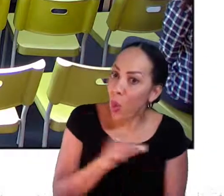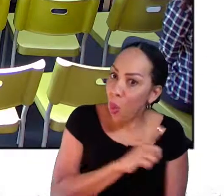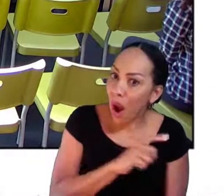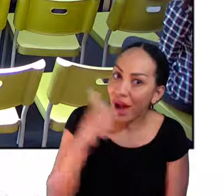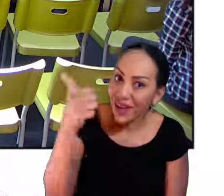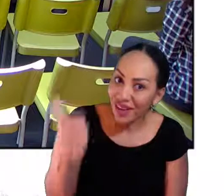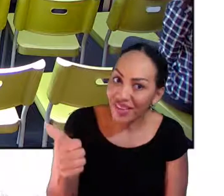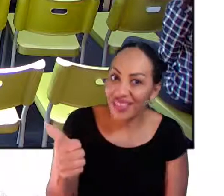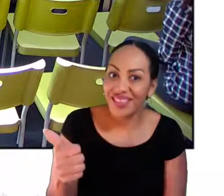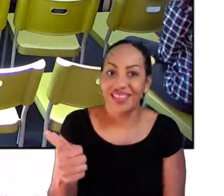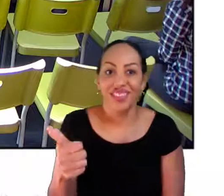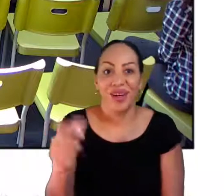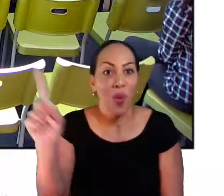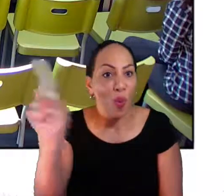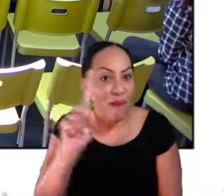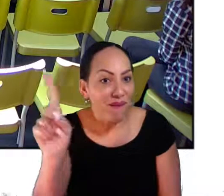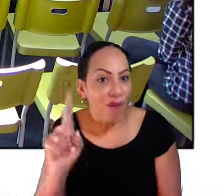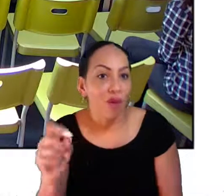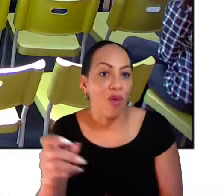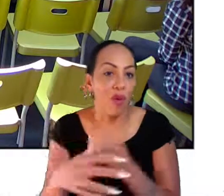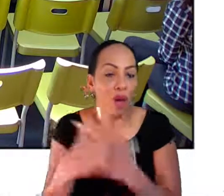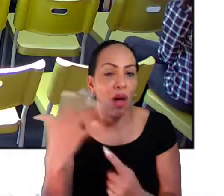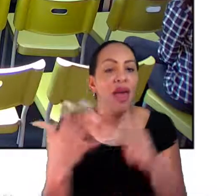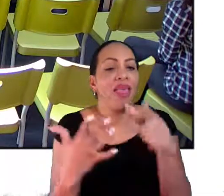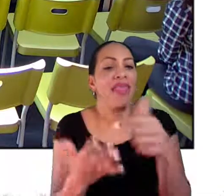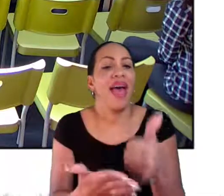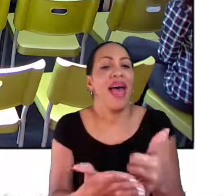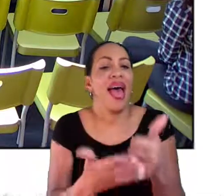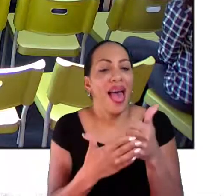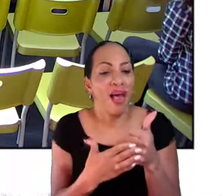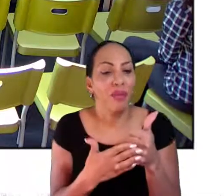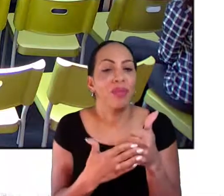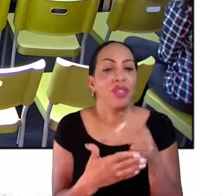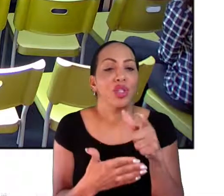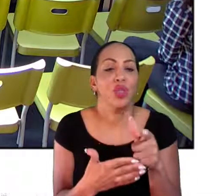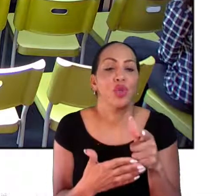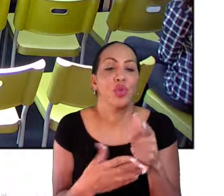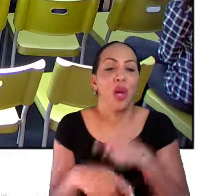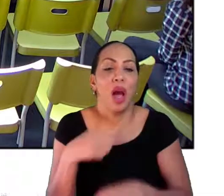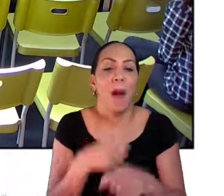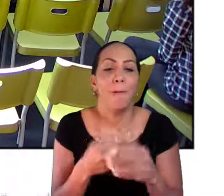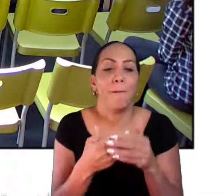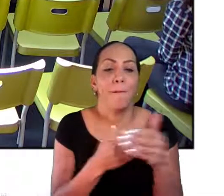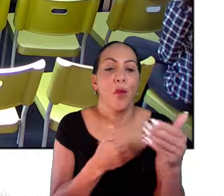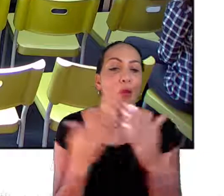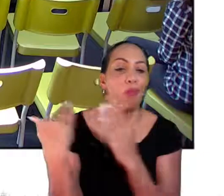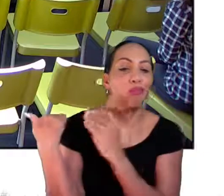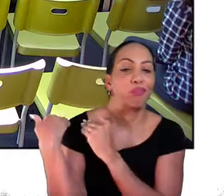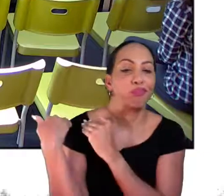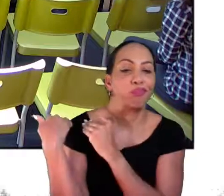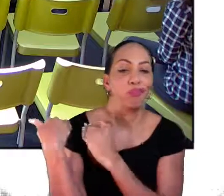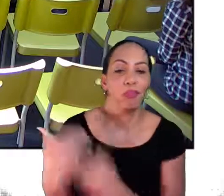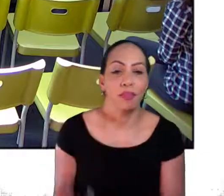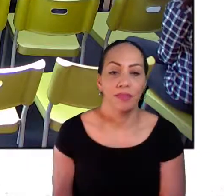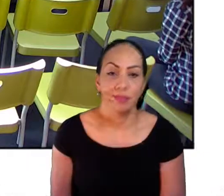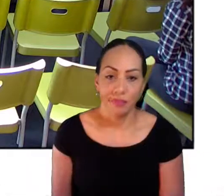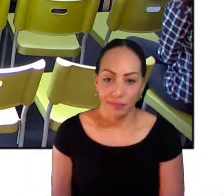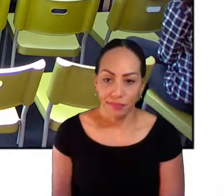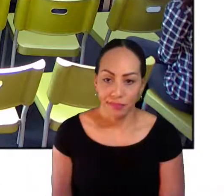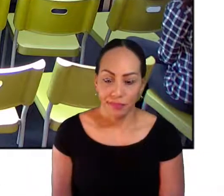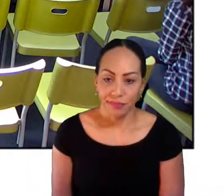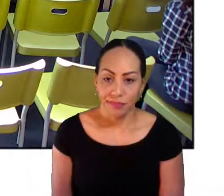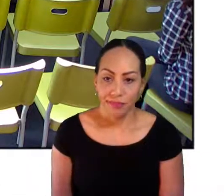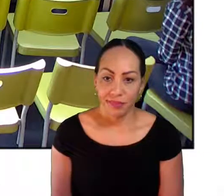it down in a way that makes you more accountable to the answer for it. And if you're struggling to answer those, then maybe you do need to stop and consider